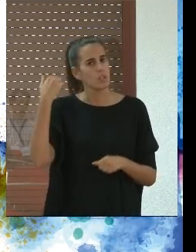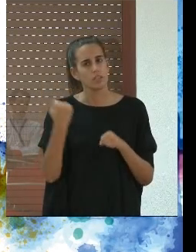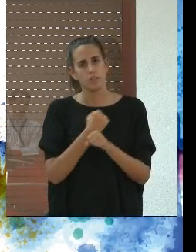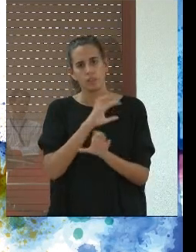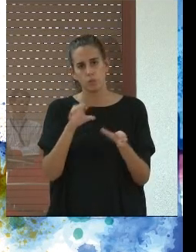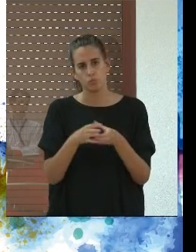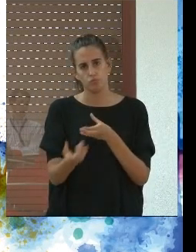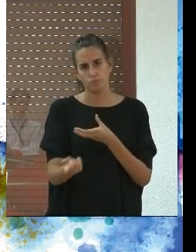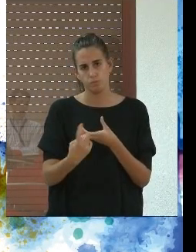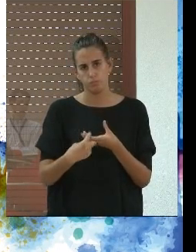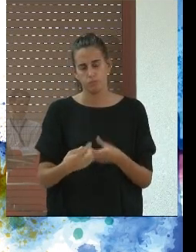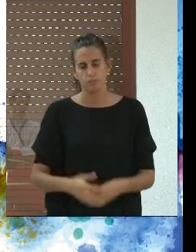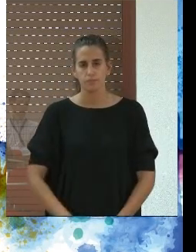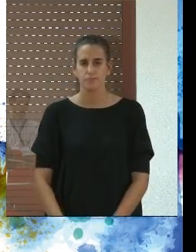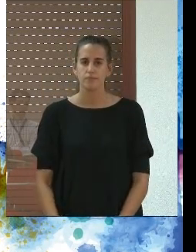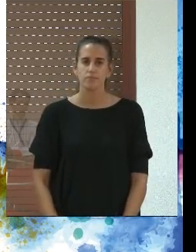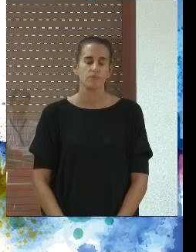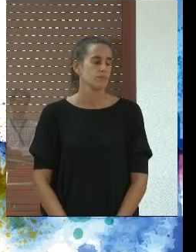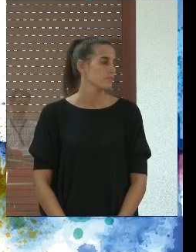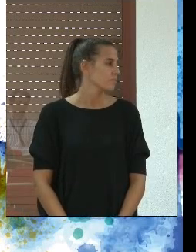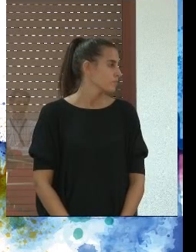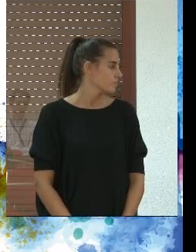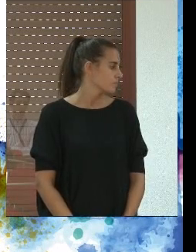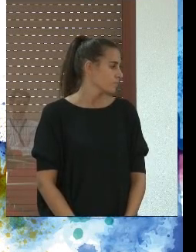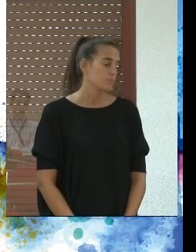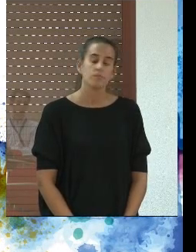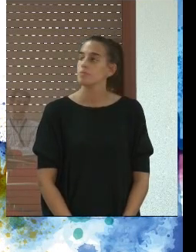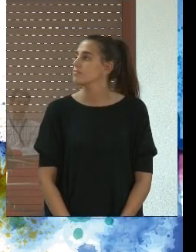21 PhD students that are working in our group.